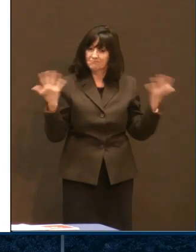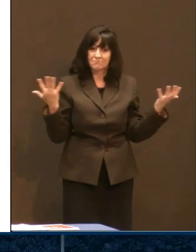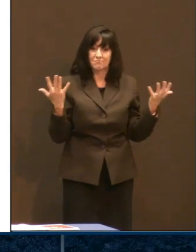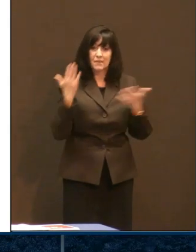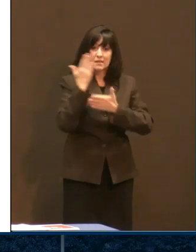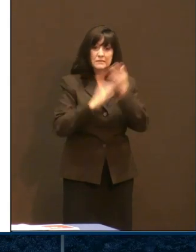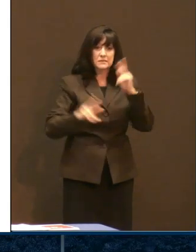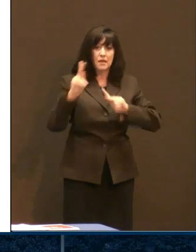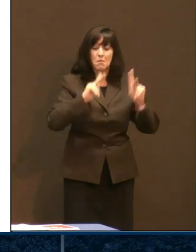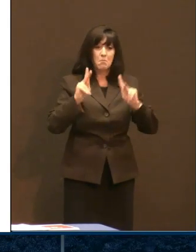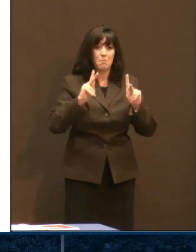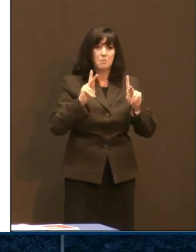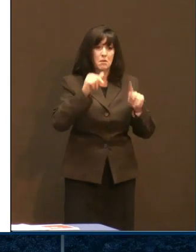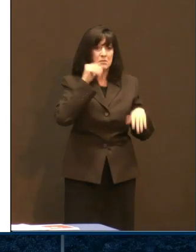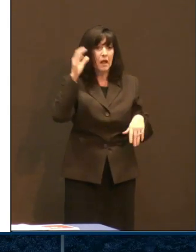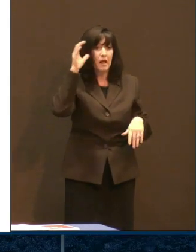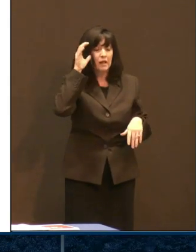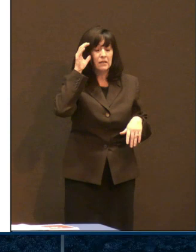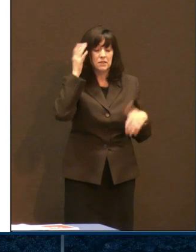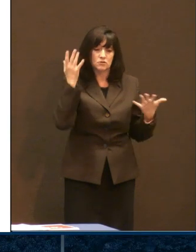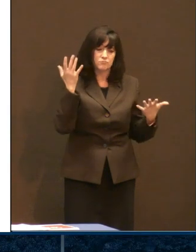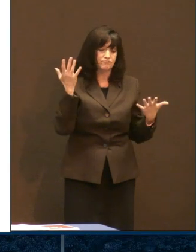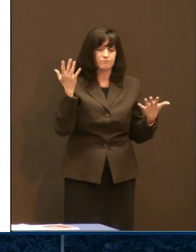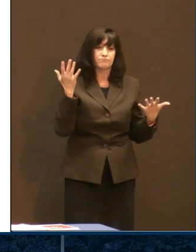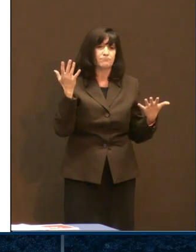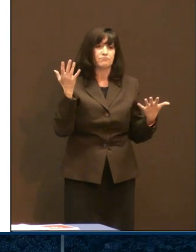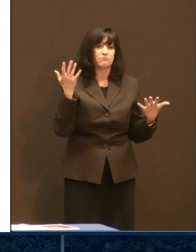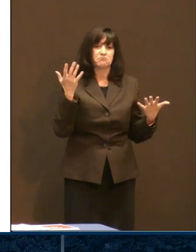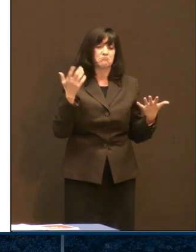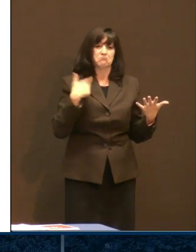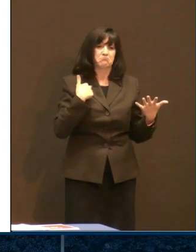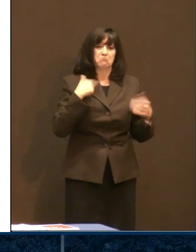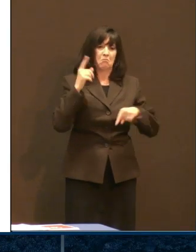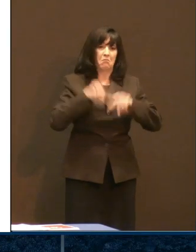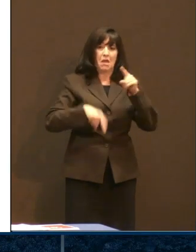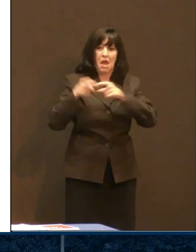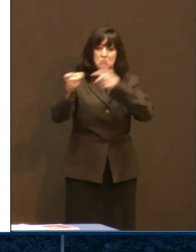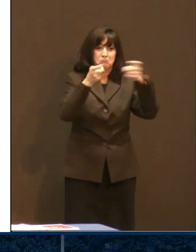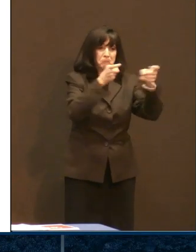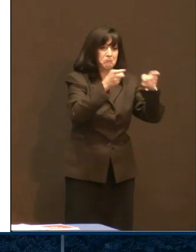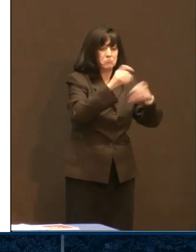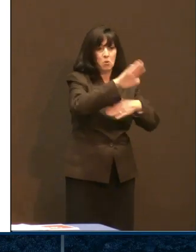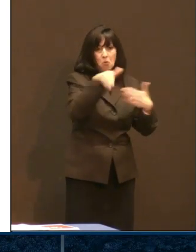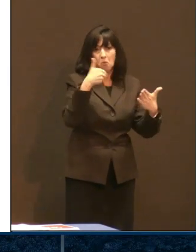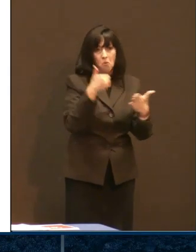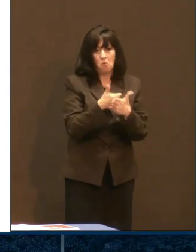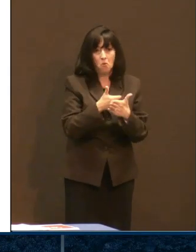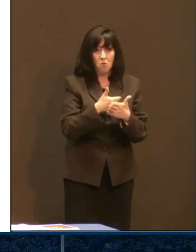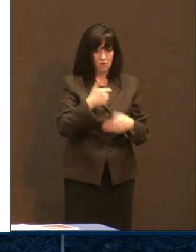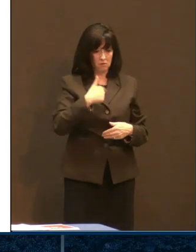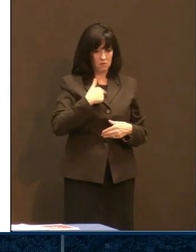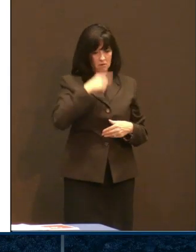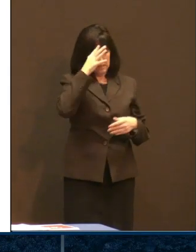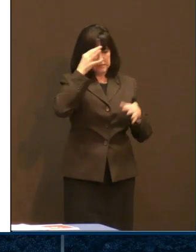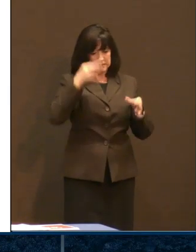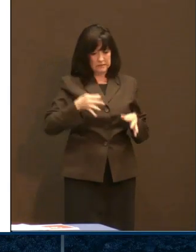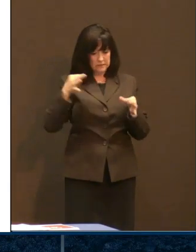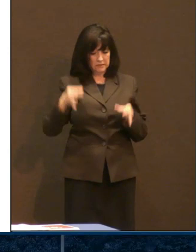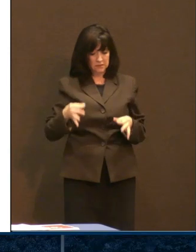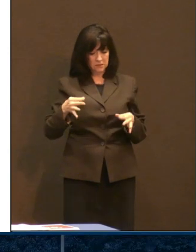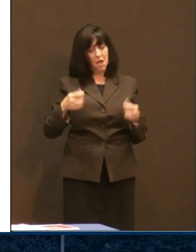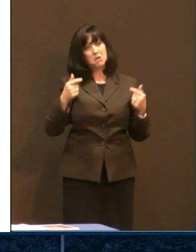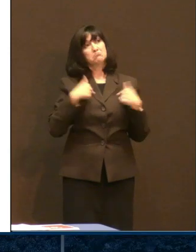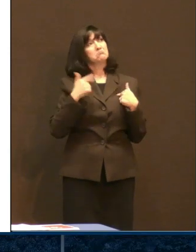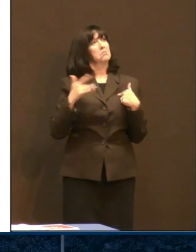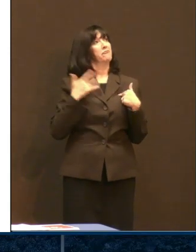may. And that's the way I'm going to approach the decisions. I don't make these decisions by myself, not even close.